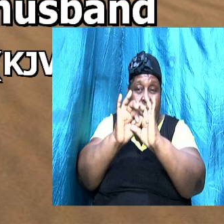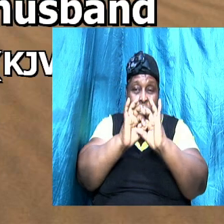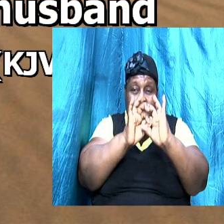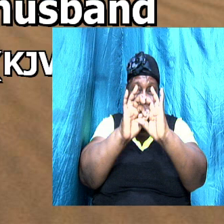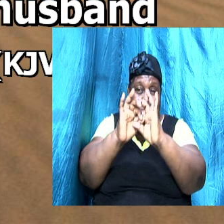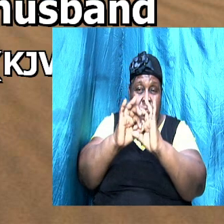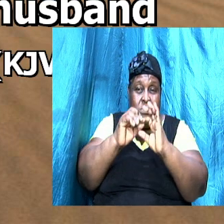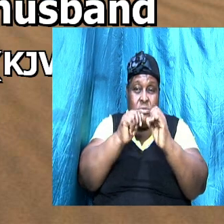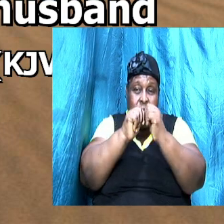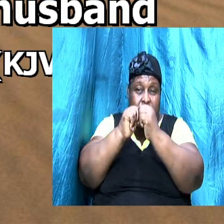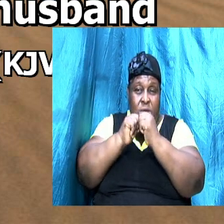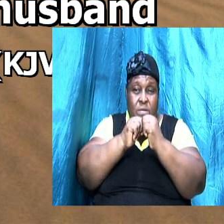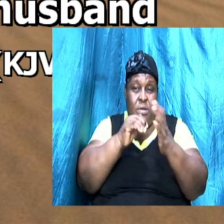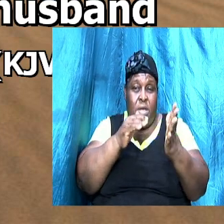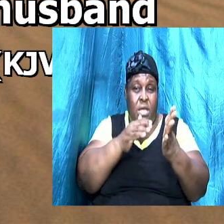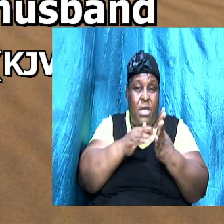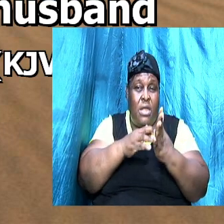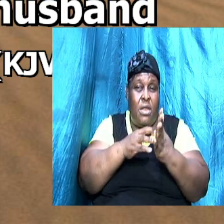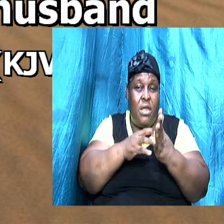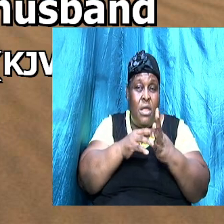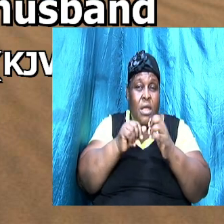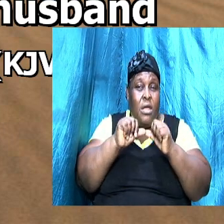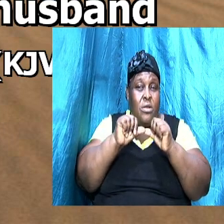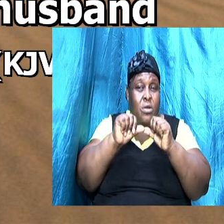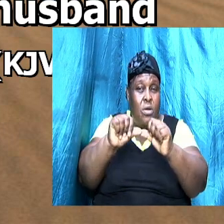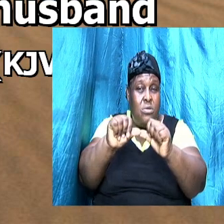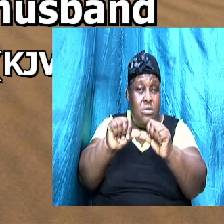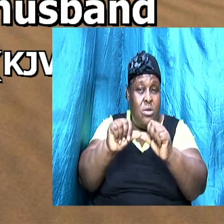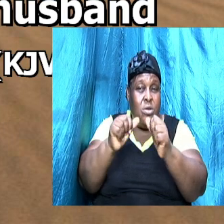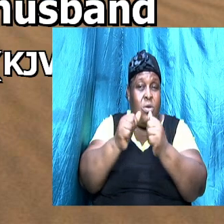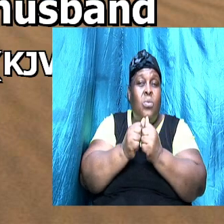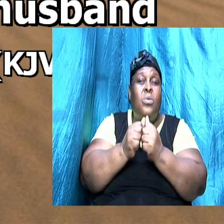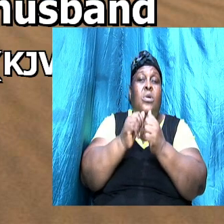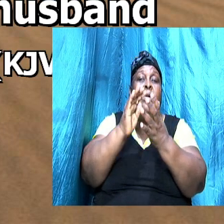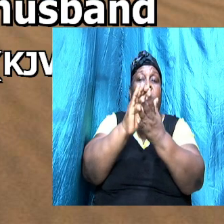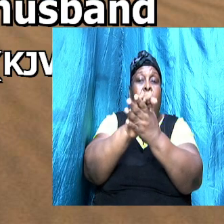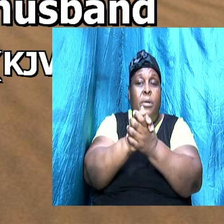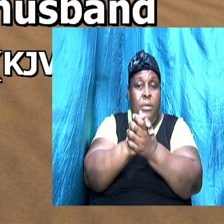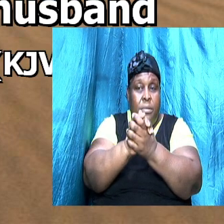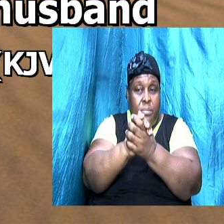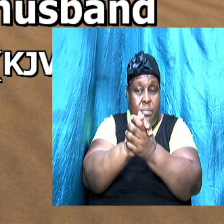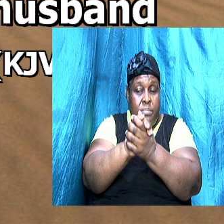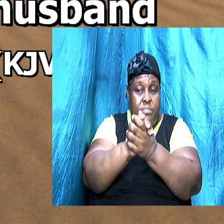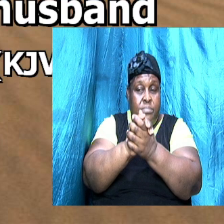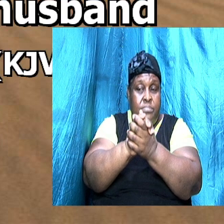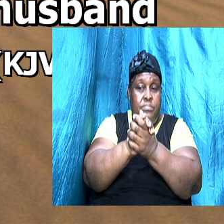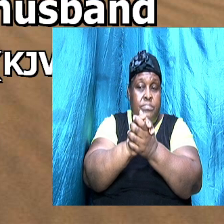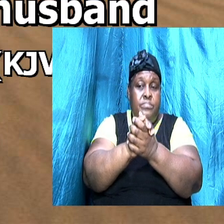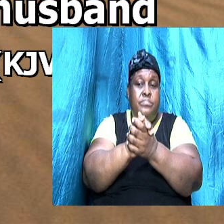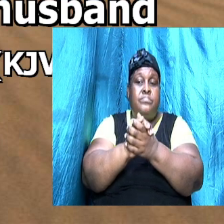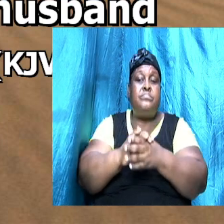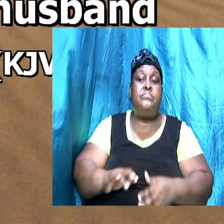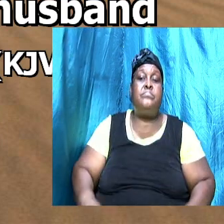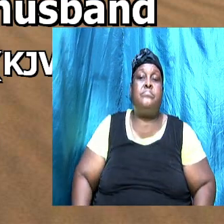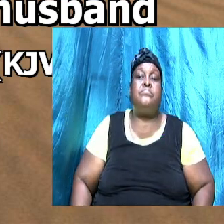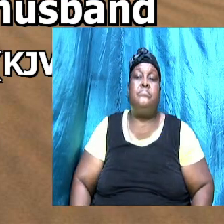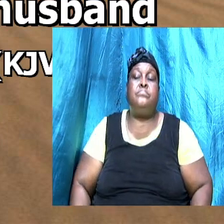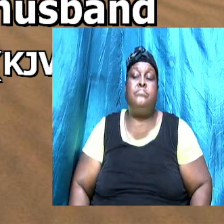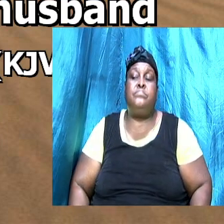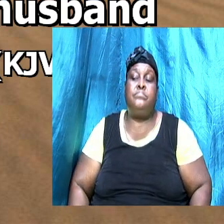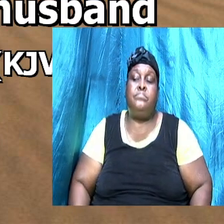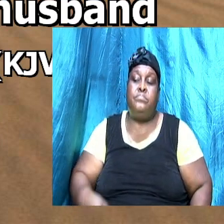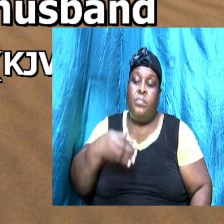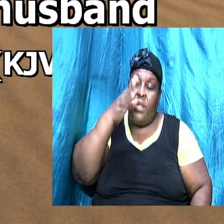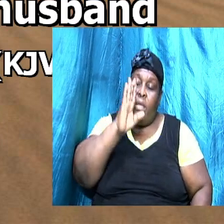together and continue with what it is, yes, that God